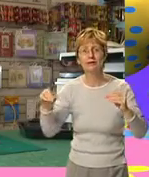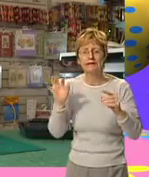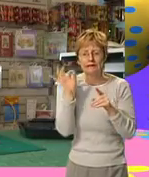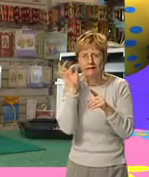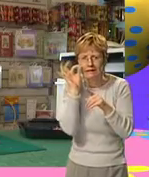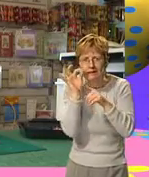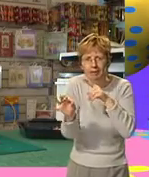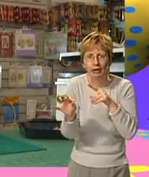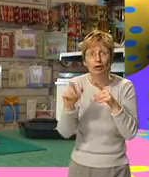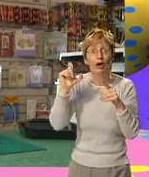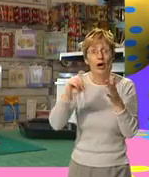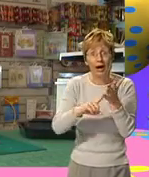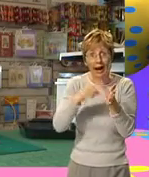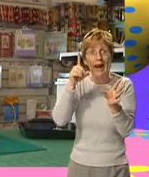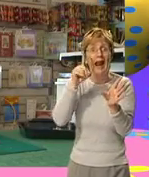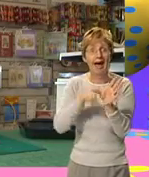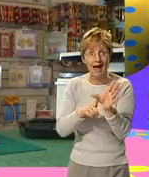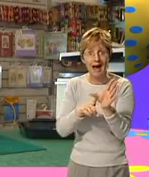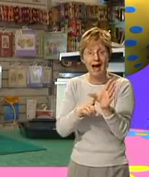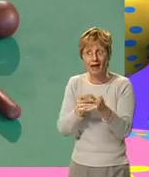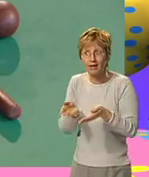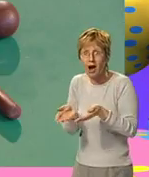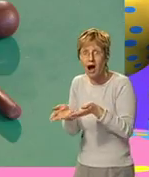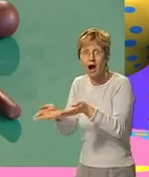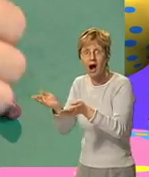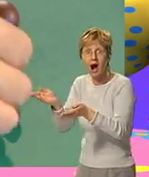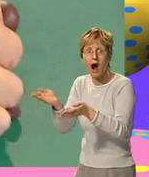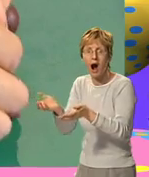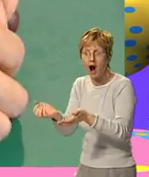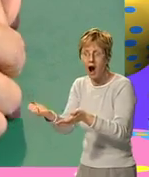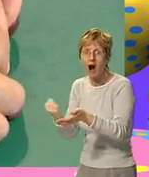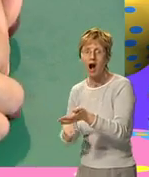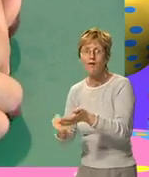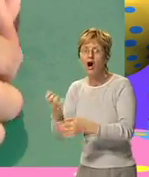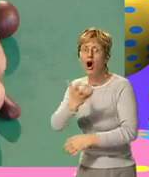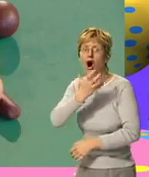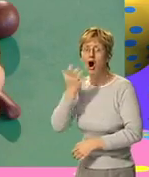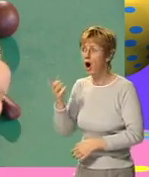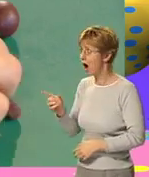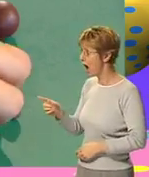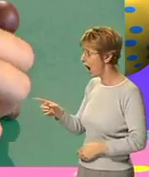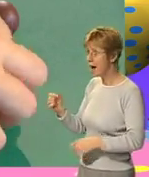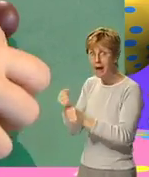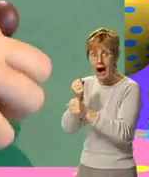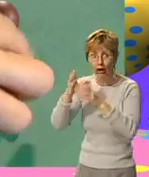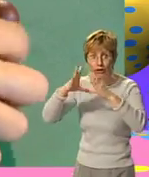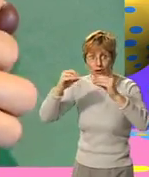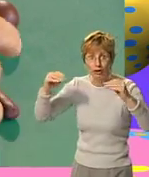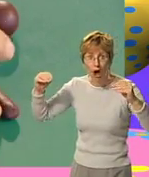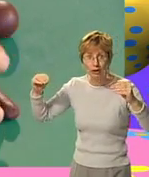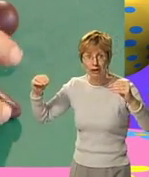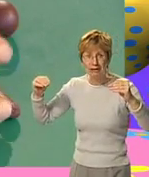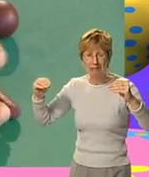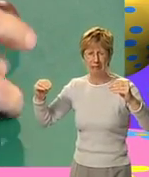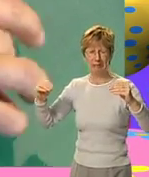sausages. They're made out of a special modelling clay that's baked in the oven. Modelling clay sausages don't sound very